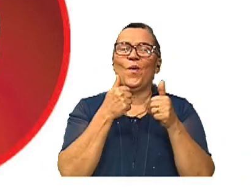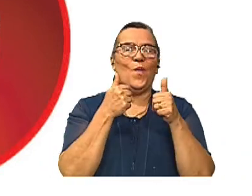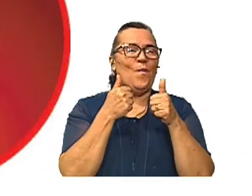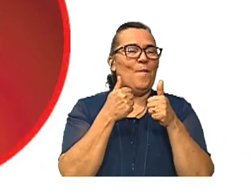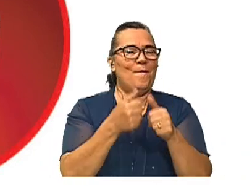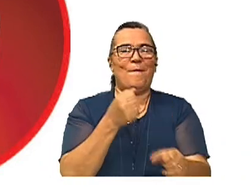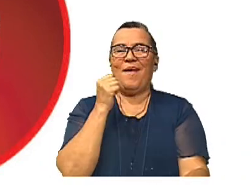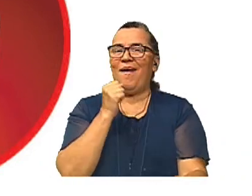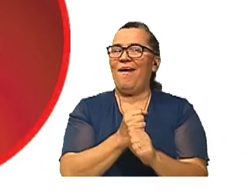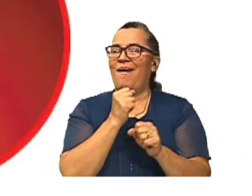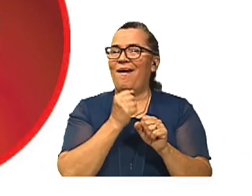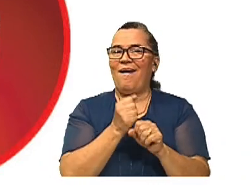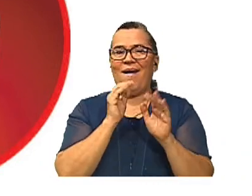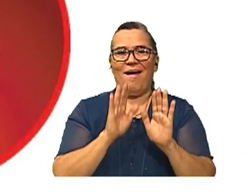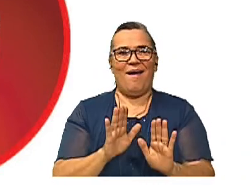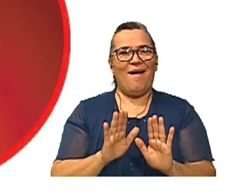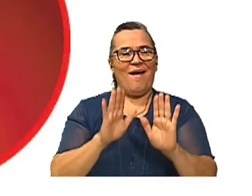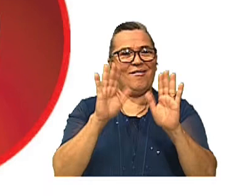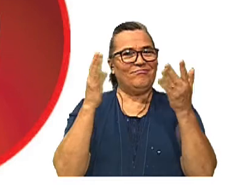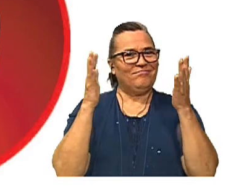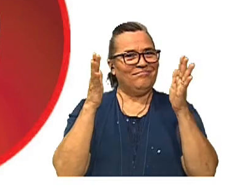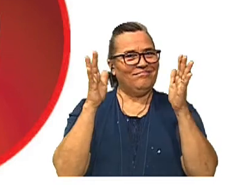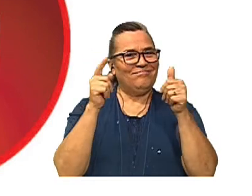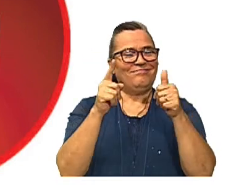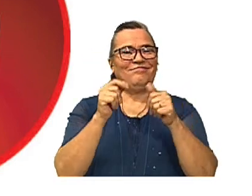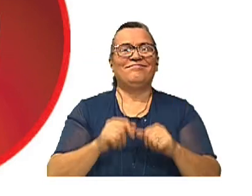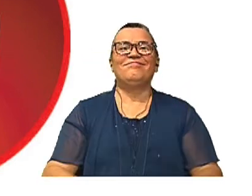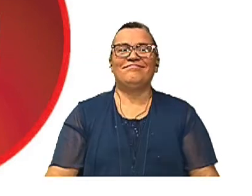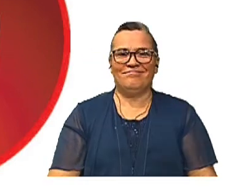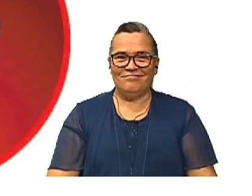an excellent job. Congratulations.